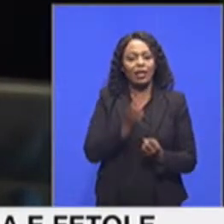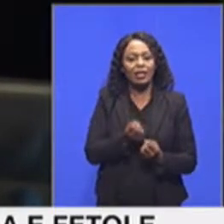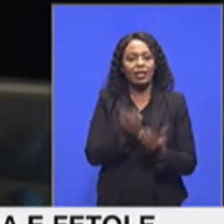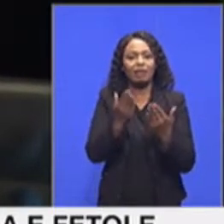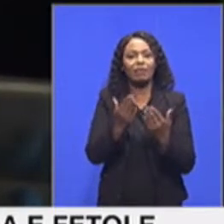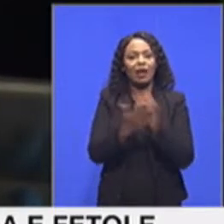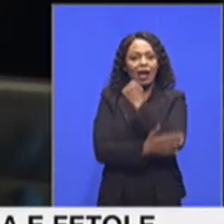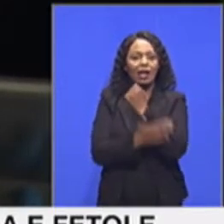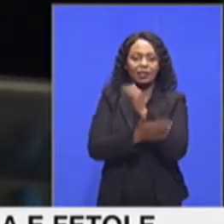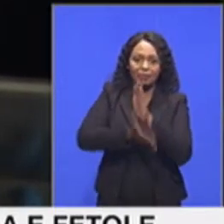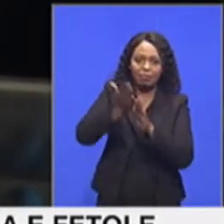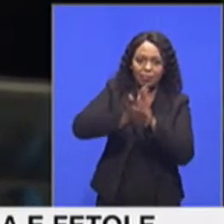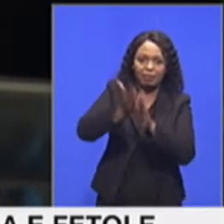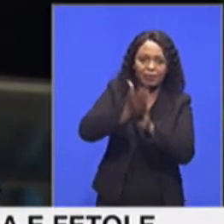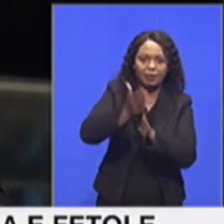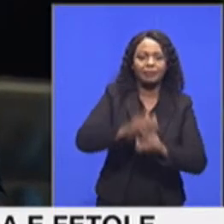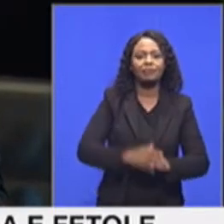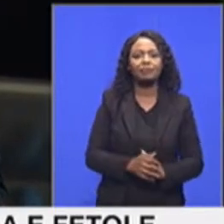going.